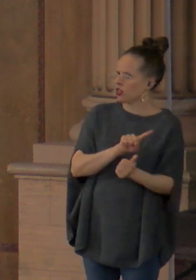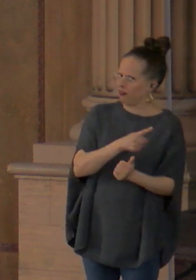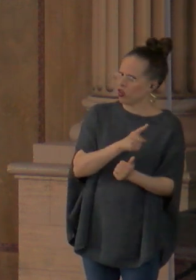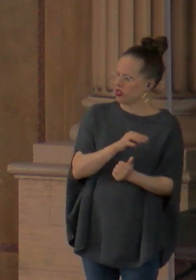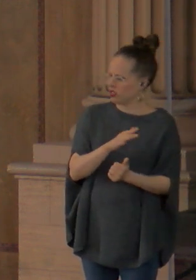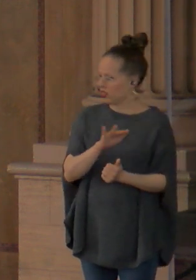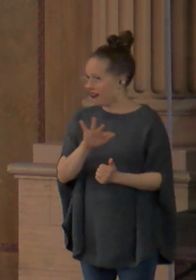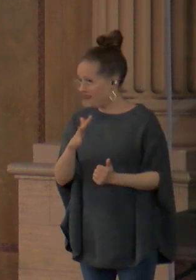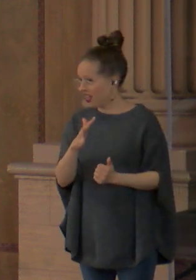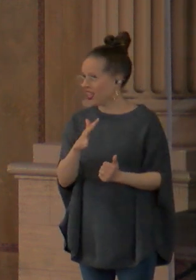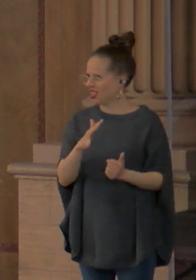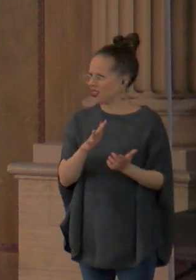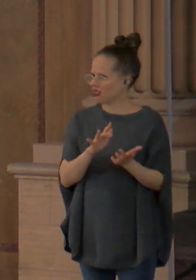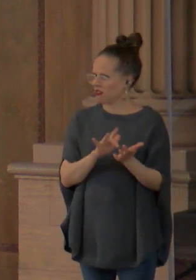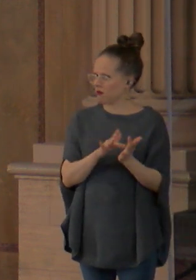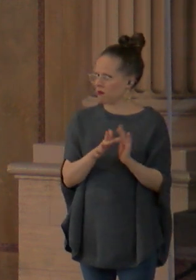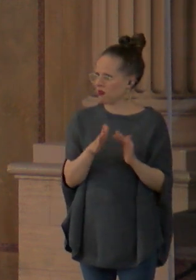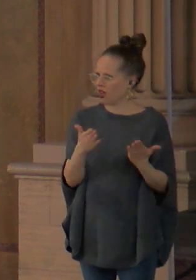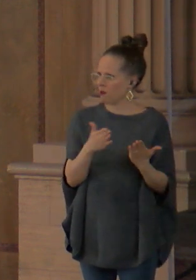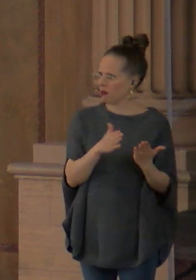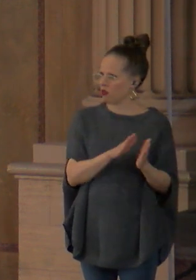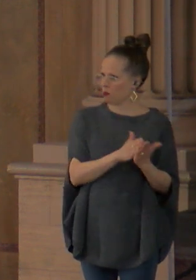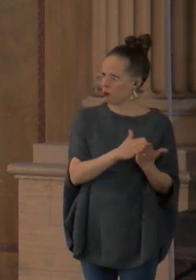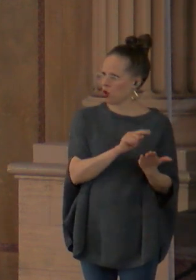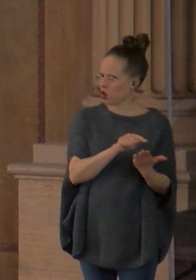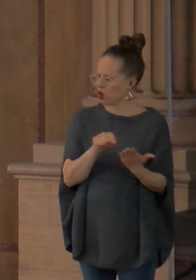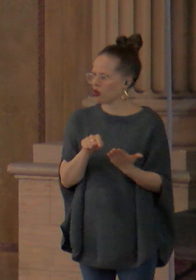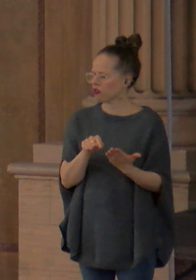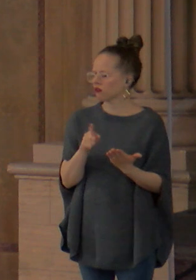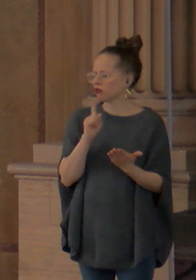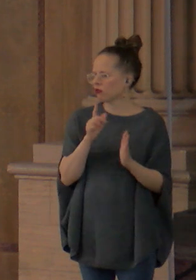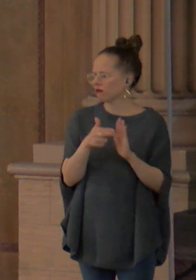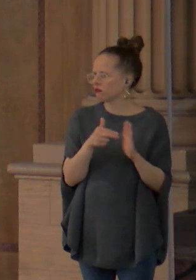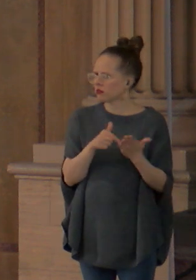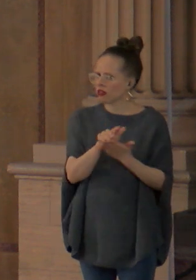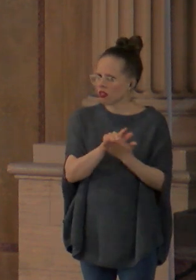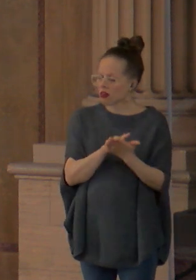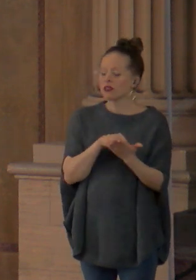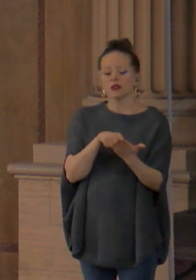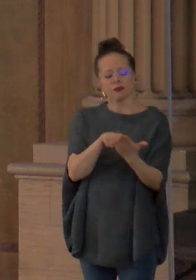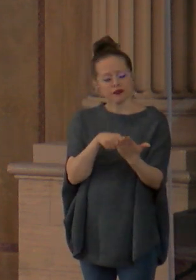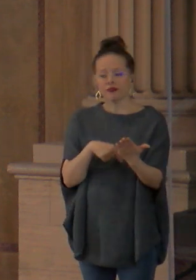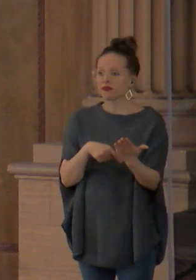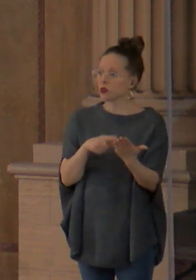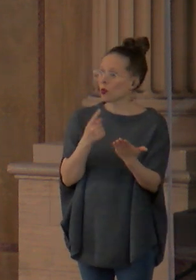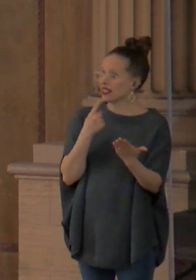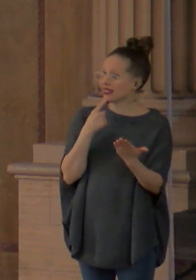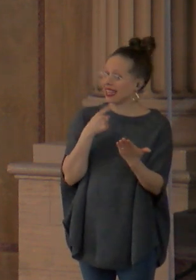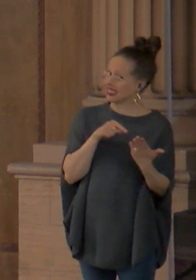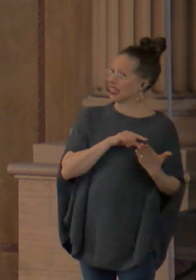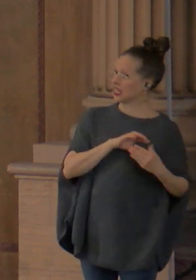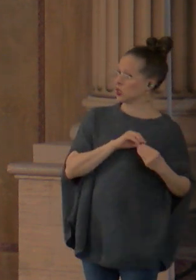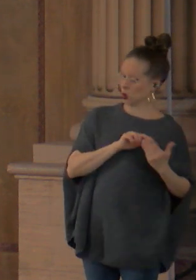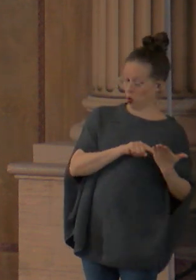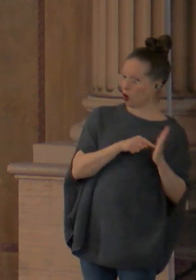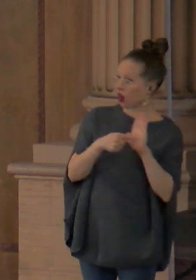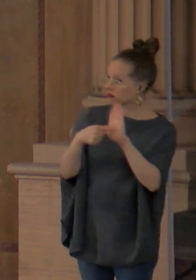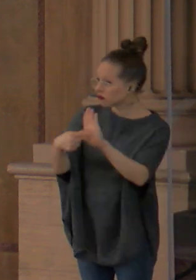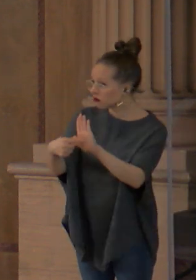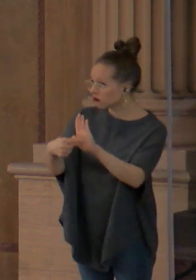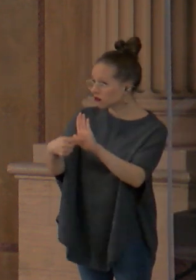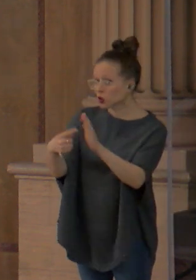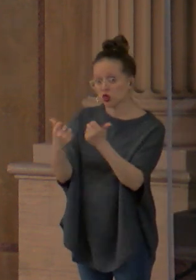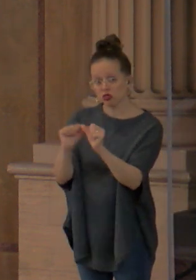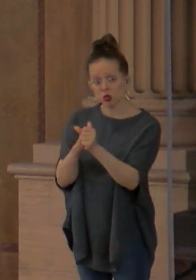book of the law to the Jews. And so he brings up this story from their Bible to show them that their trying to follow all the rules was actually